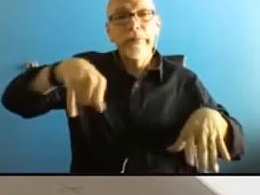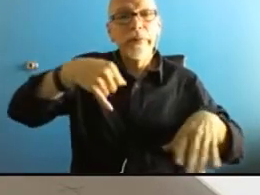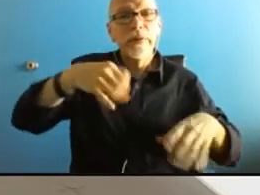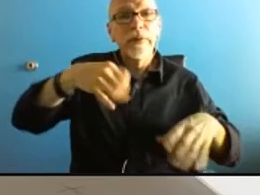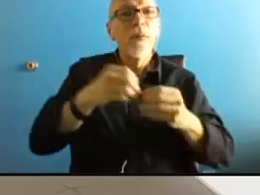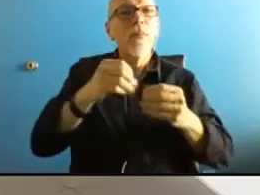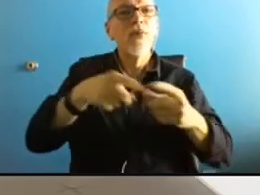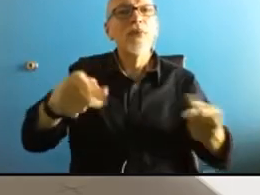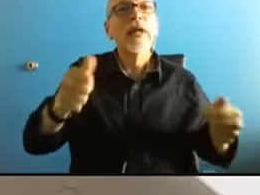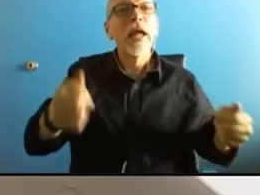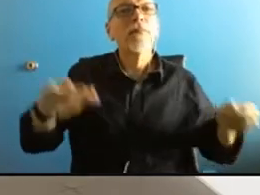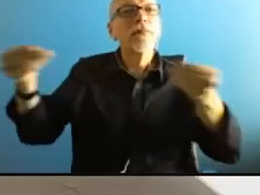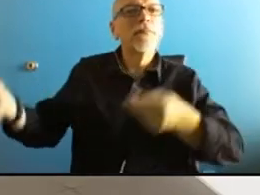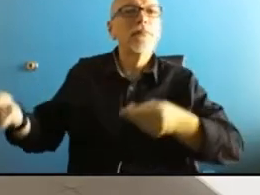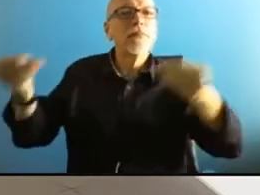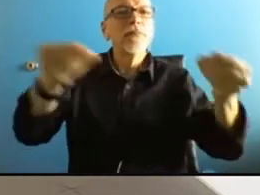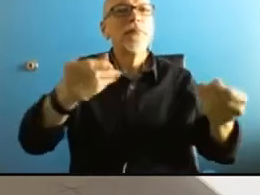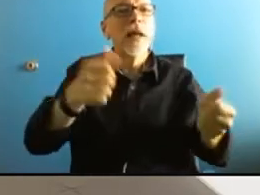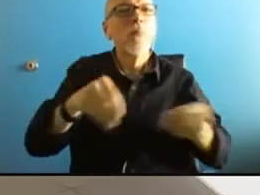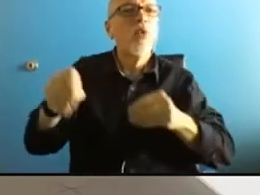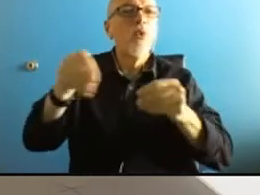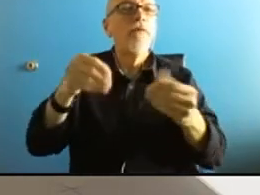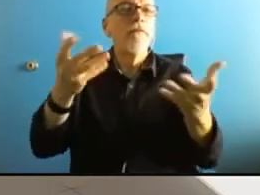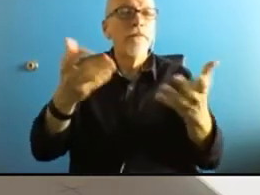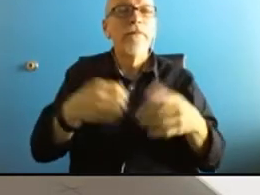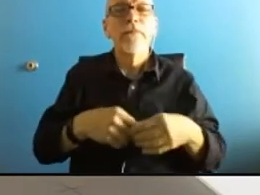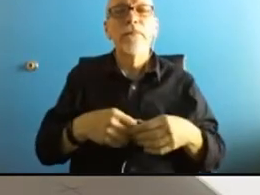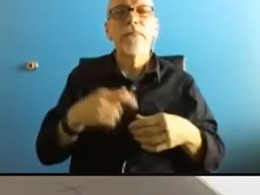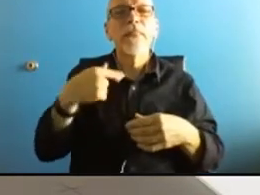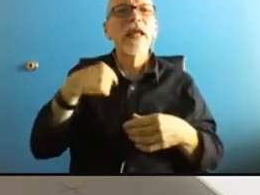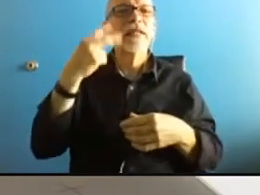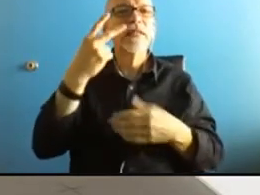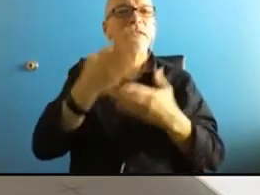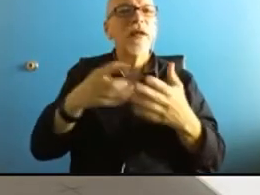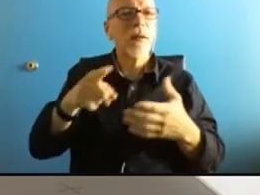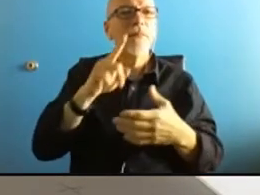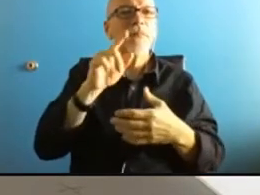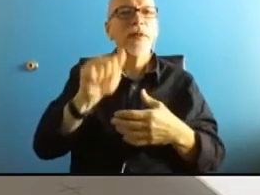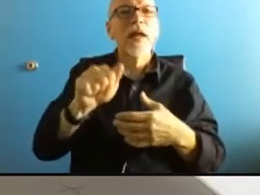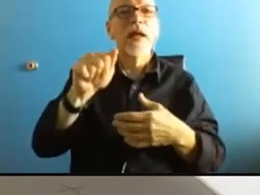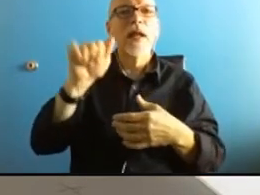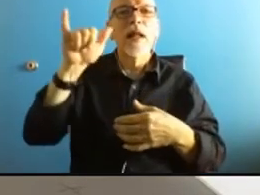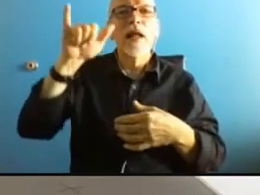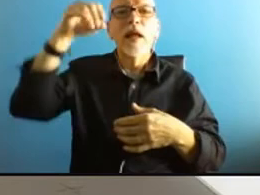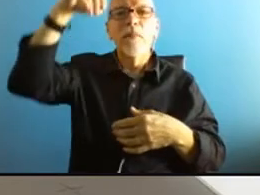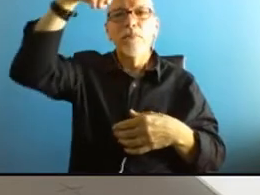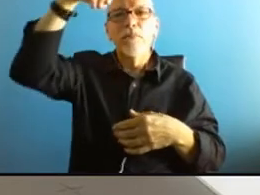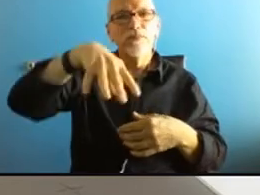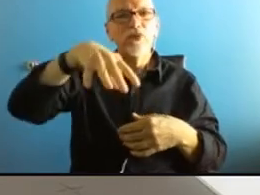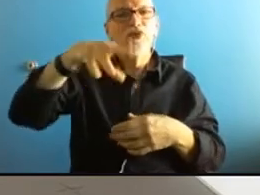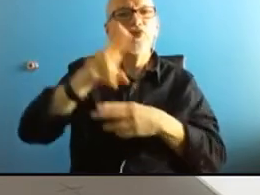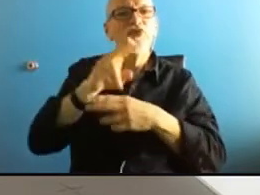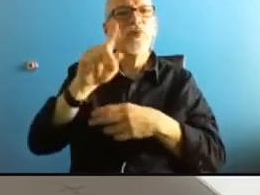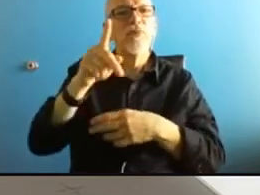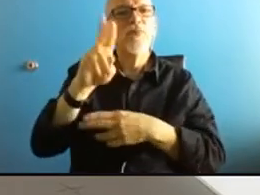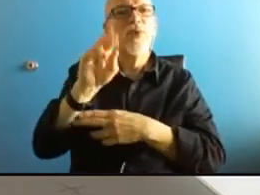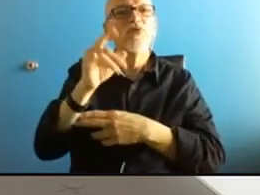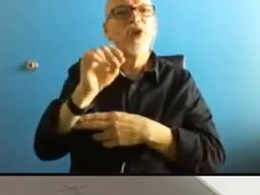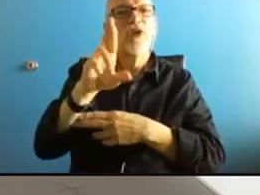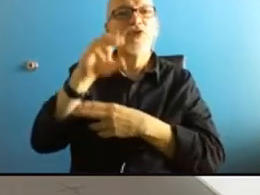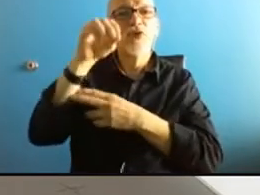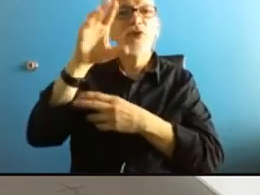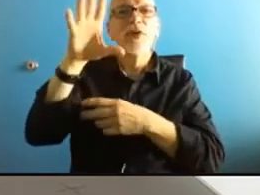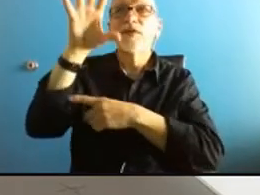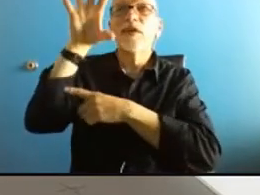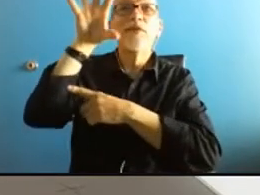move around. I've also seen, people project things on the floor using a projector. They've pointed their projector